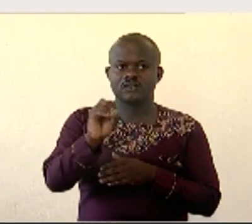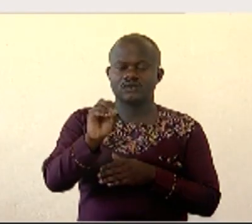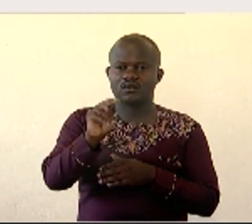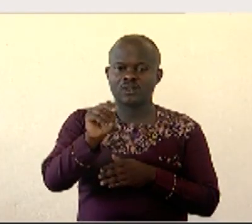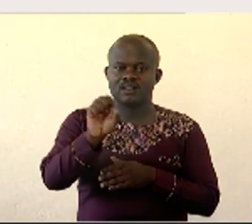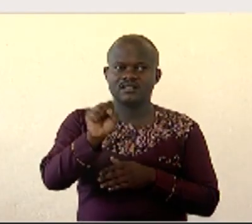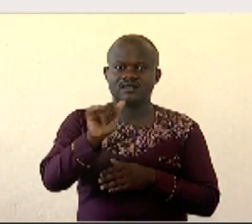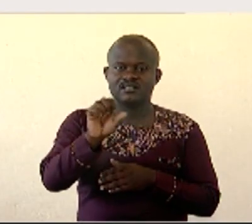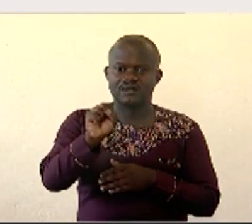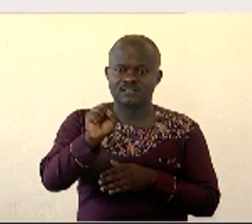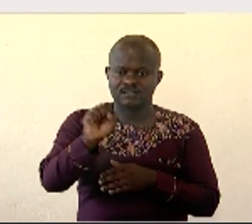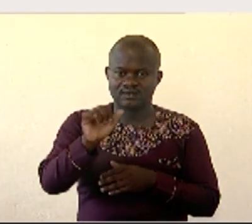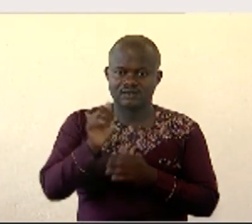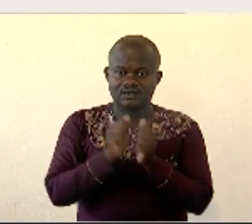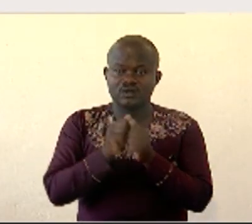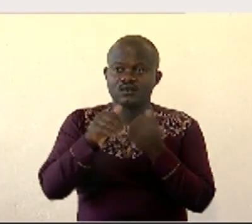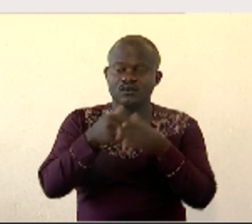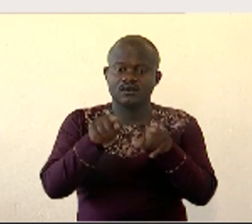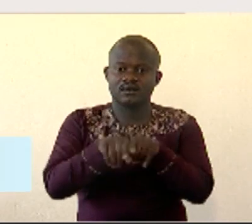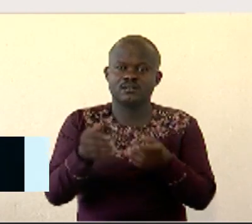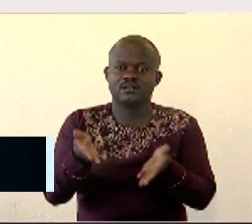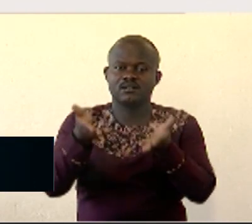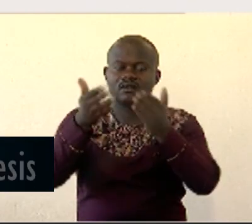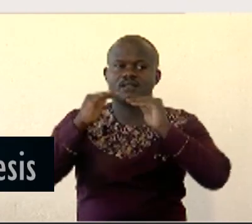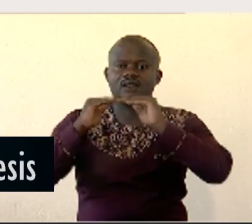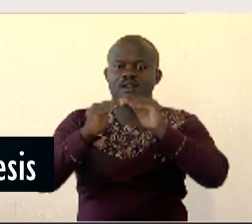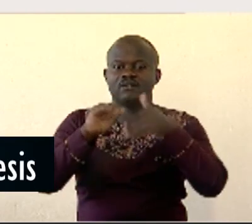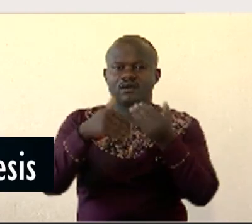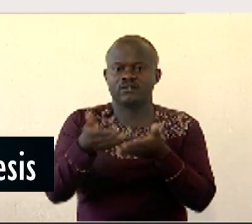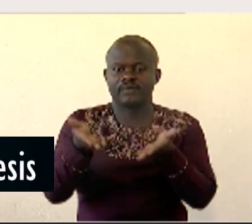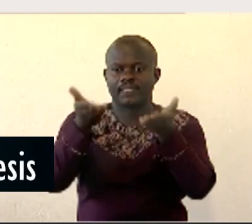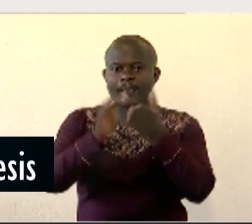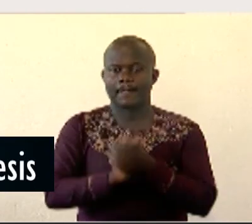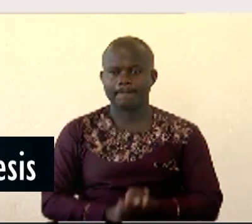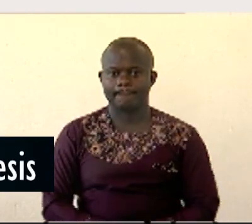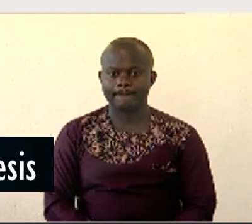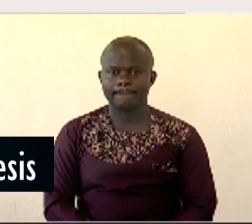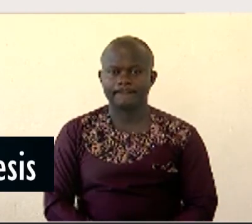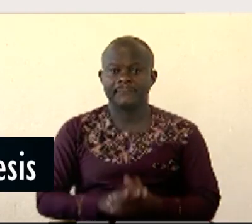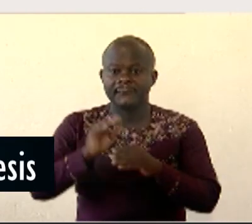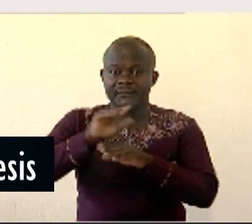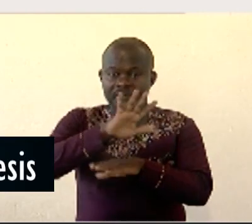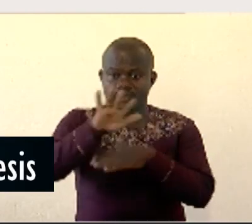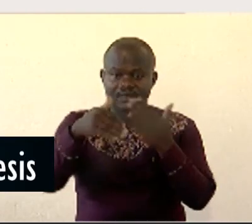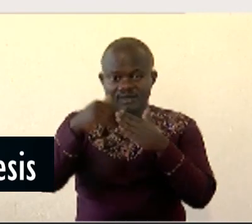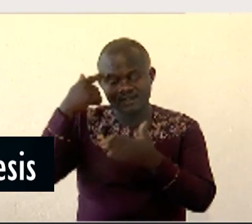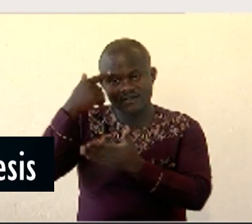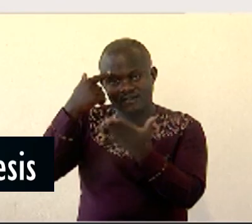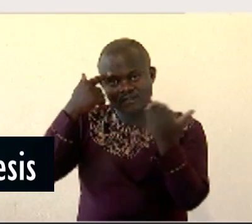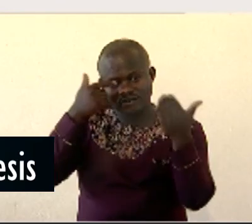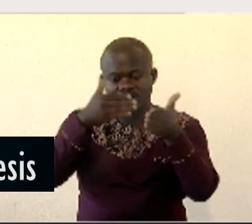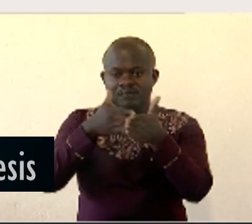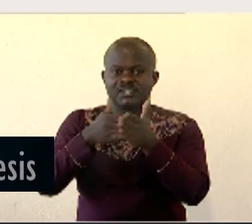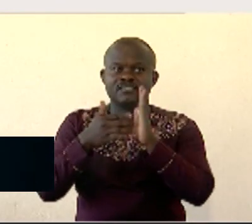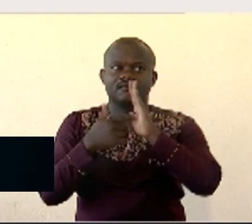increase the light intensity, you're also increasing the rate of photosynthesis. Light is therefore a limiting